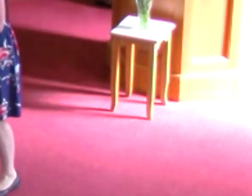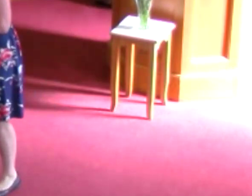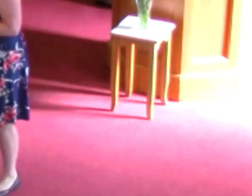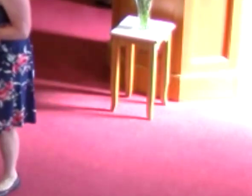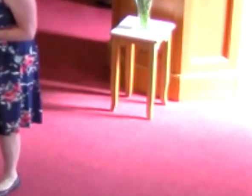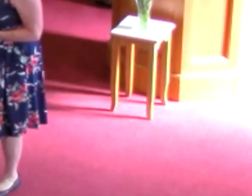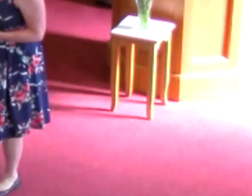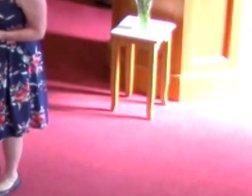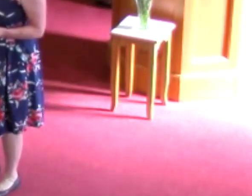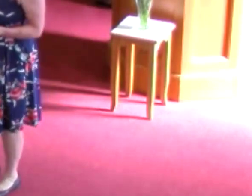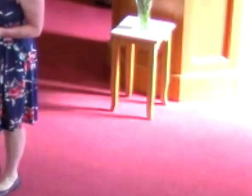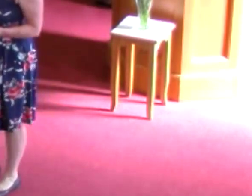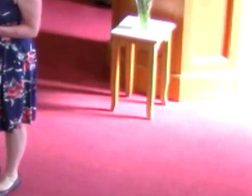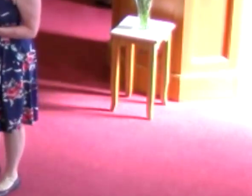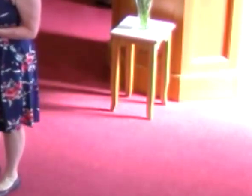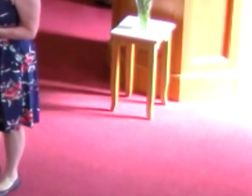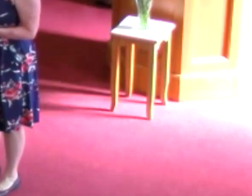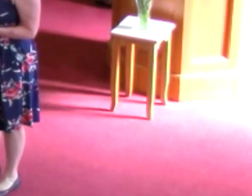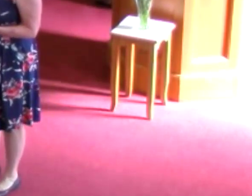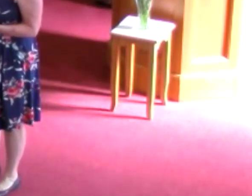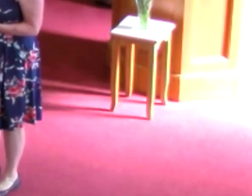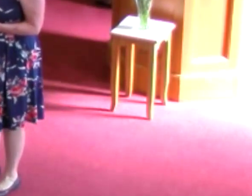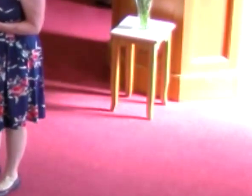everyone. Open your hearts,